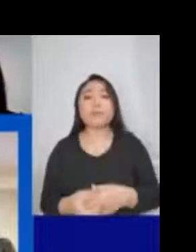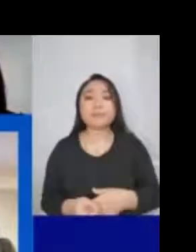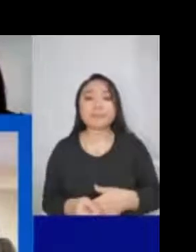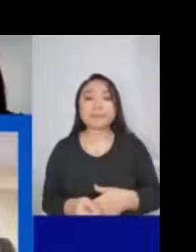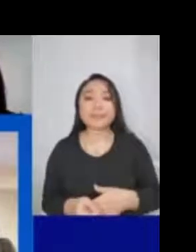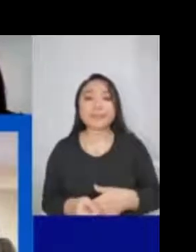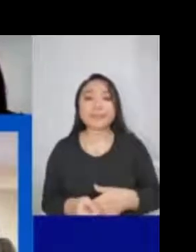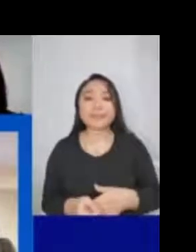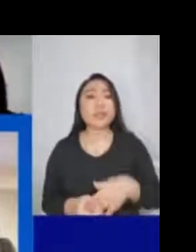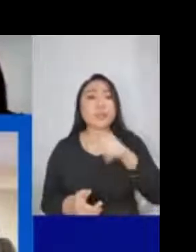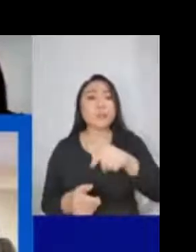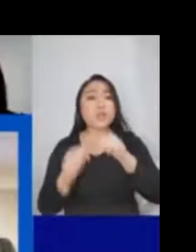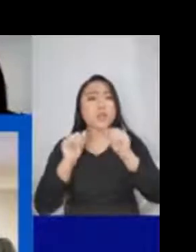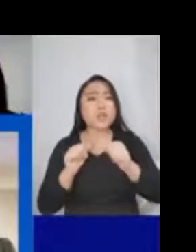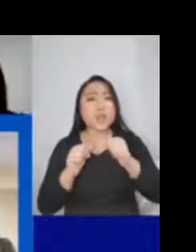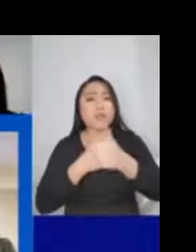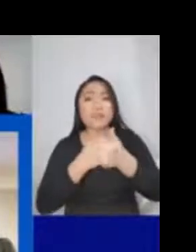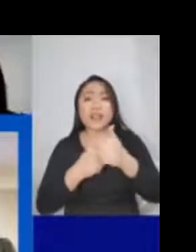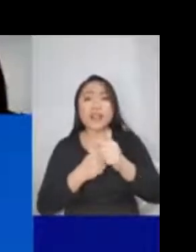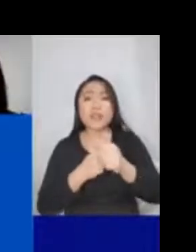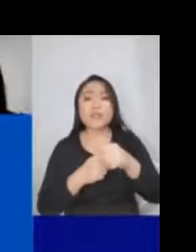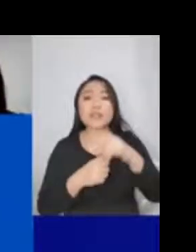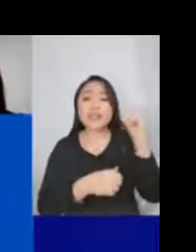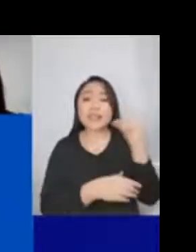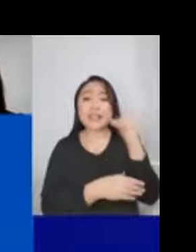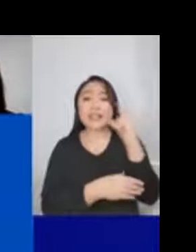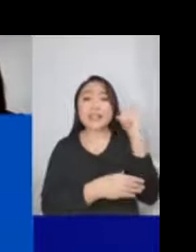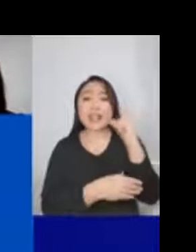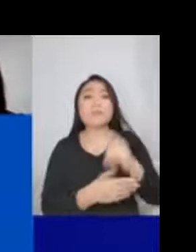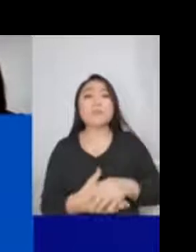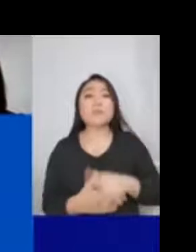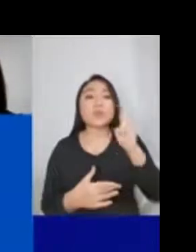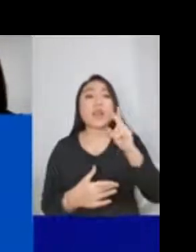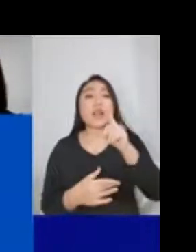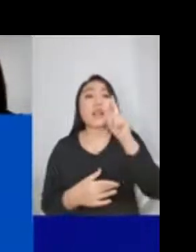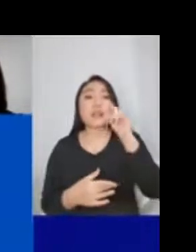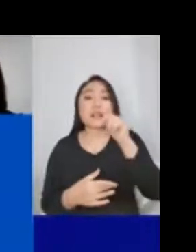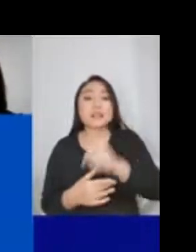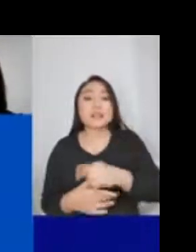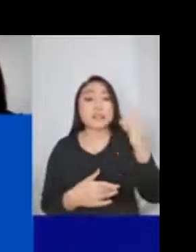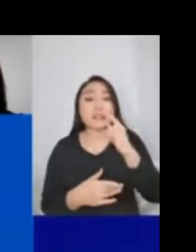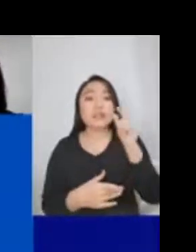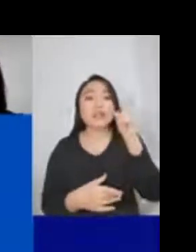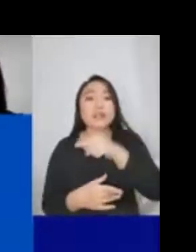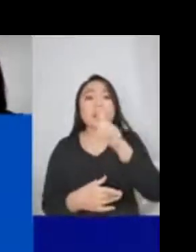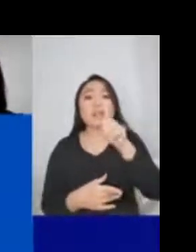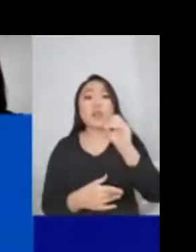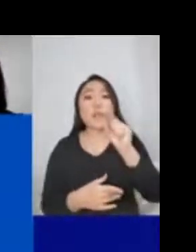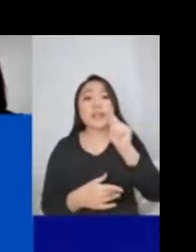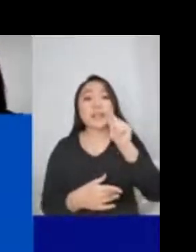conducting right now. So, to end my presentation, let us all watch this video to learn more